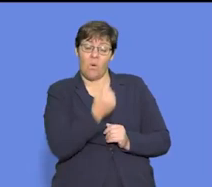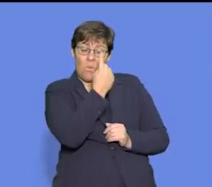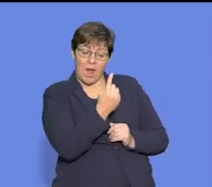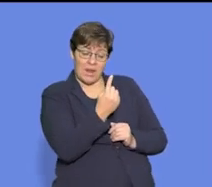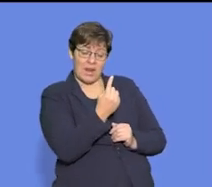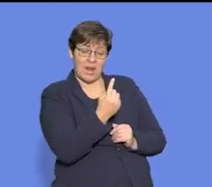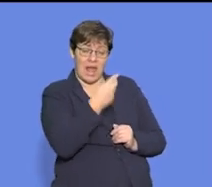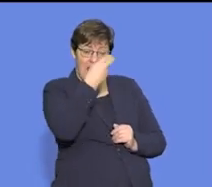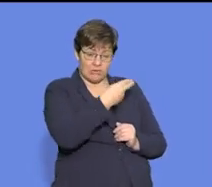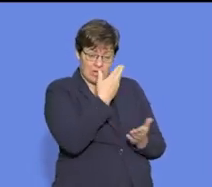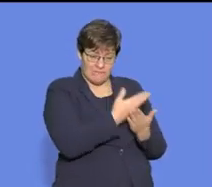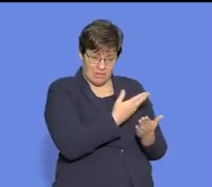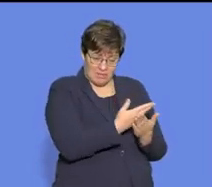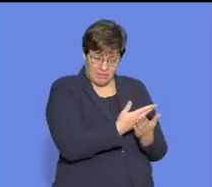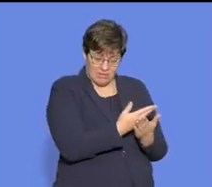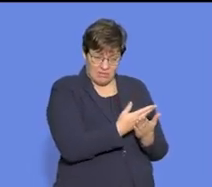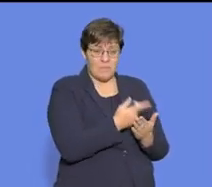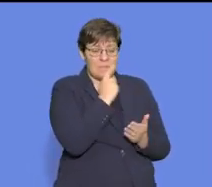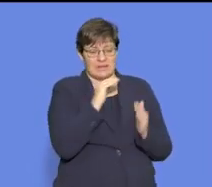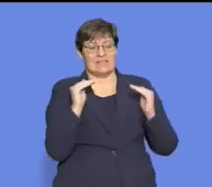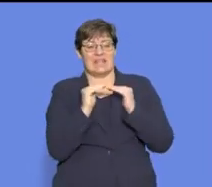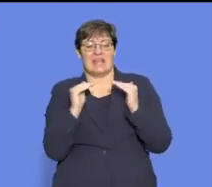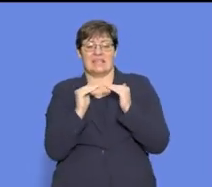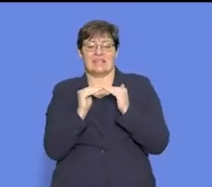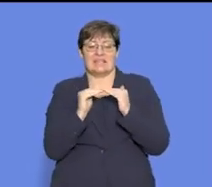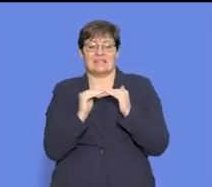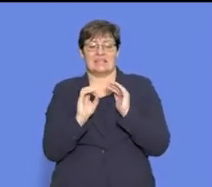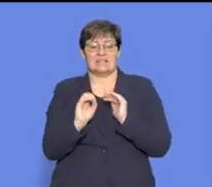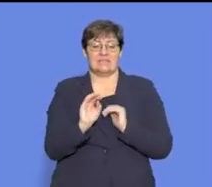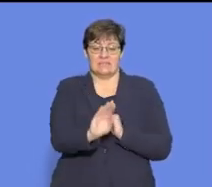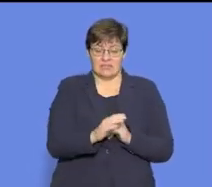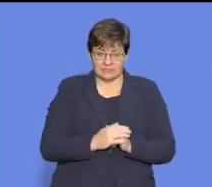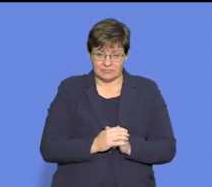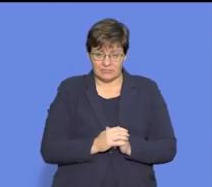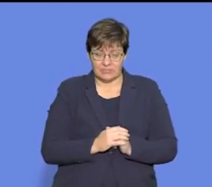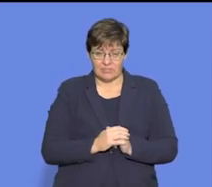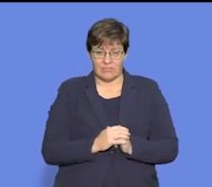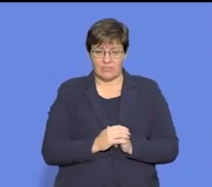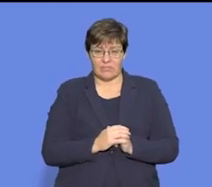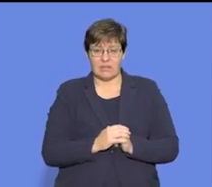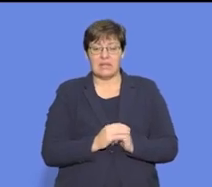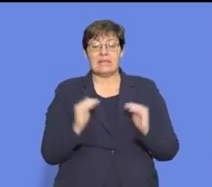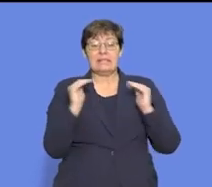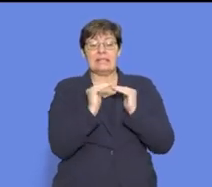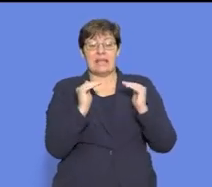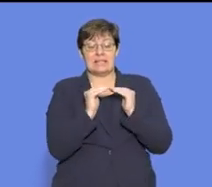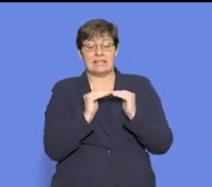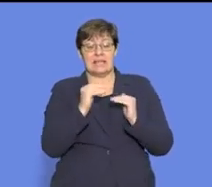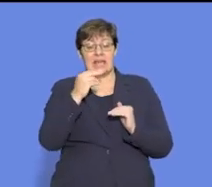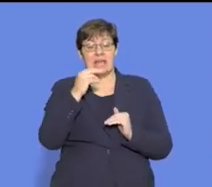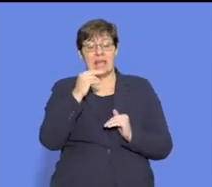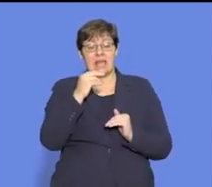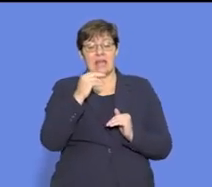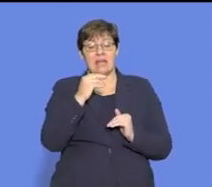one hydrogen being available, then that is the standard hydrogen electrode. Now, you would connect